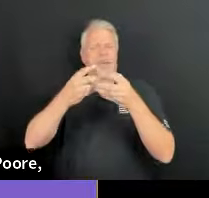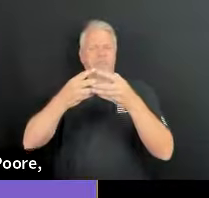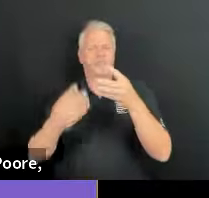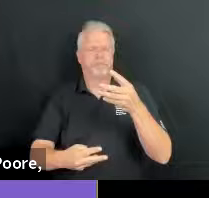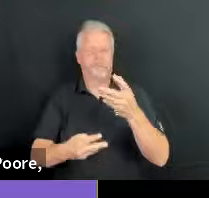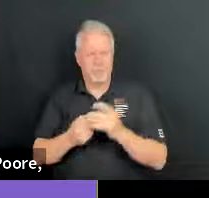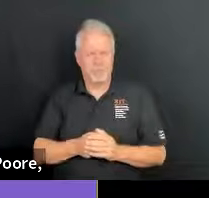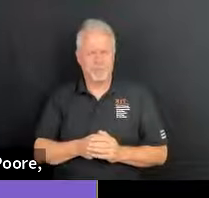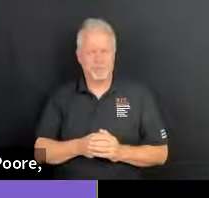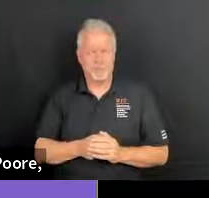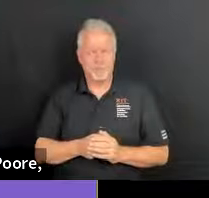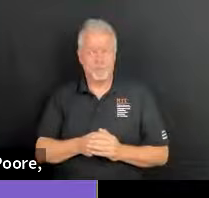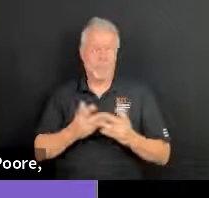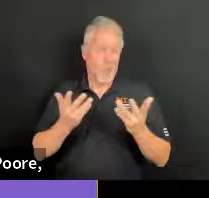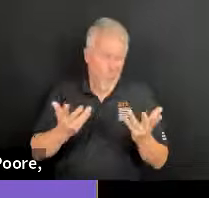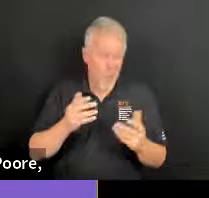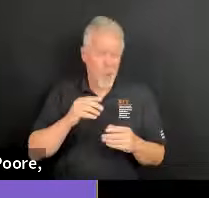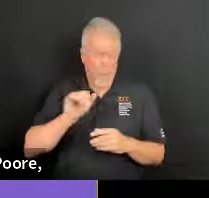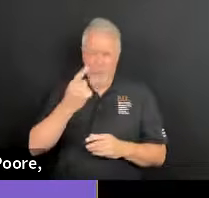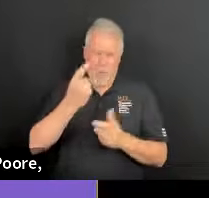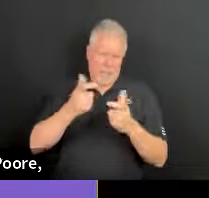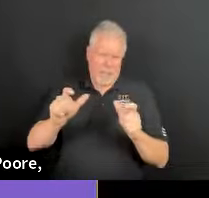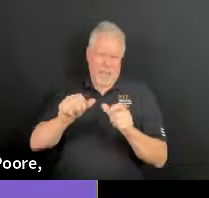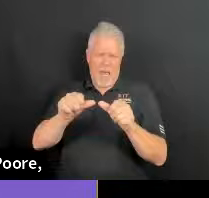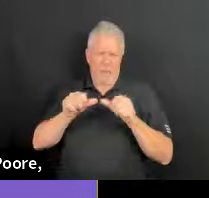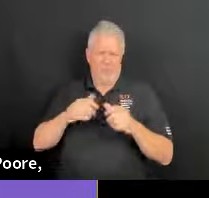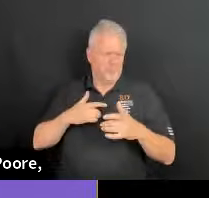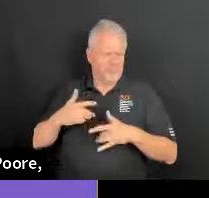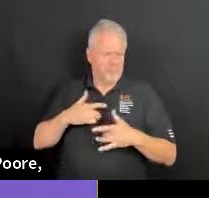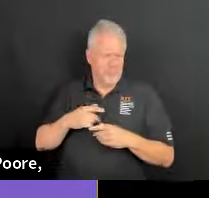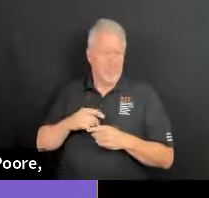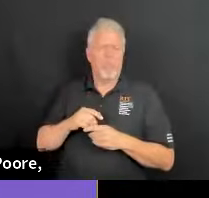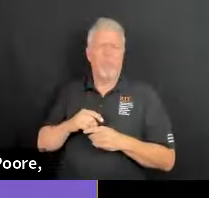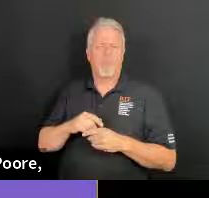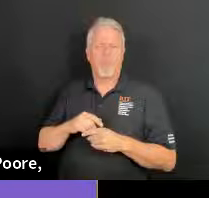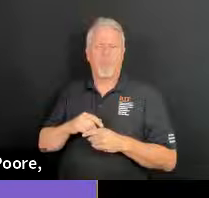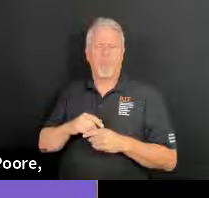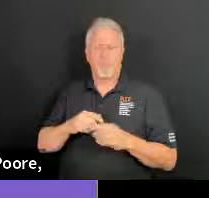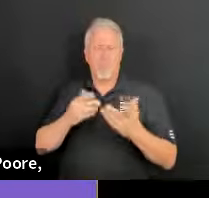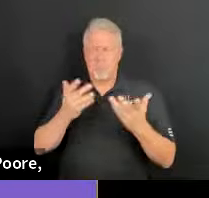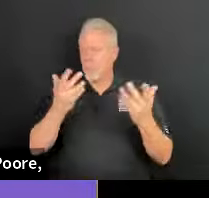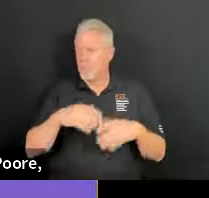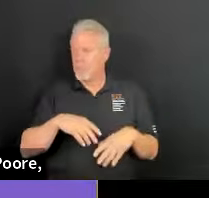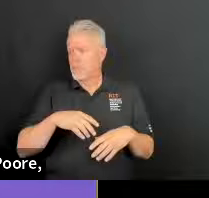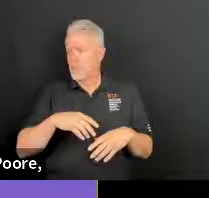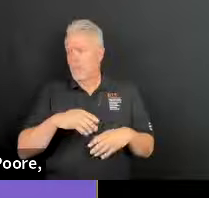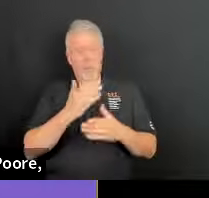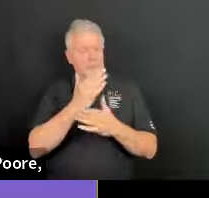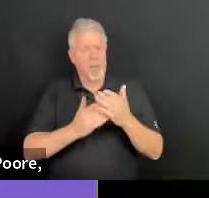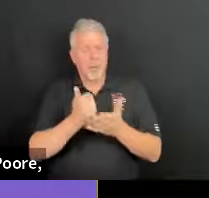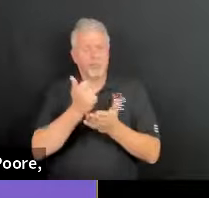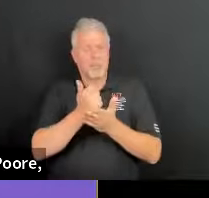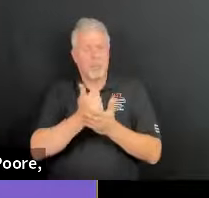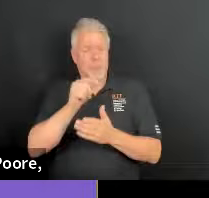it, or they're denying it, or they know, but they do not want to be looked down upon. They don't